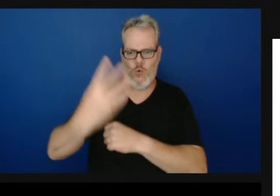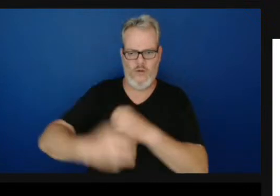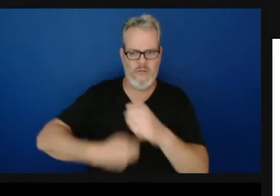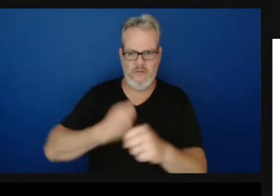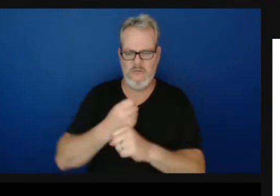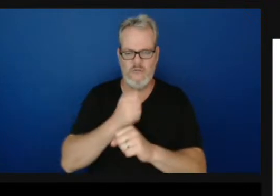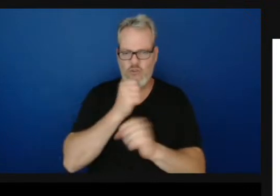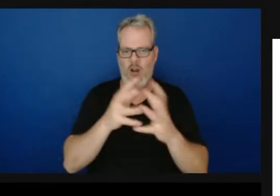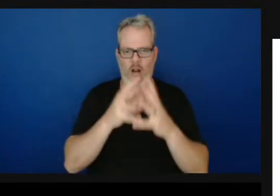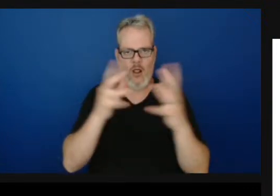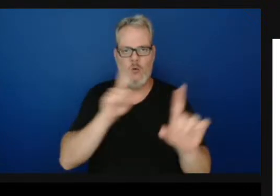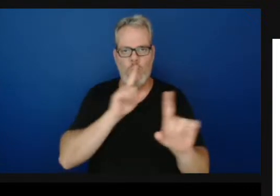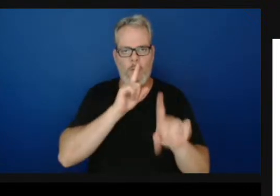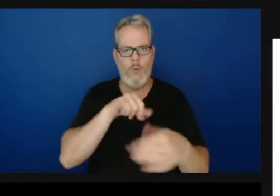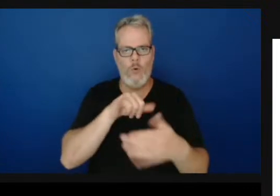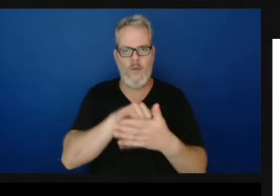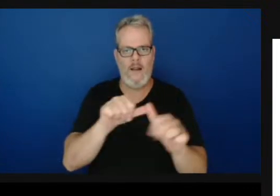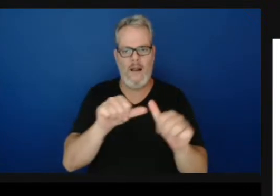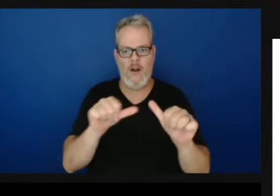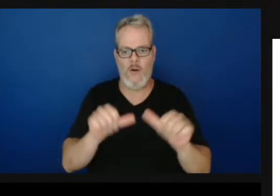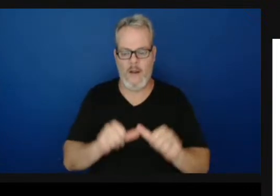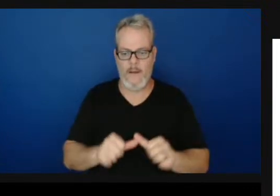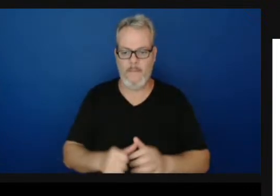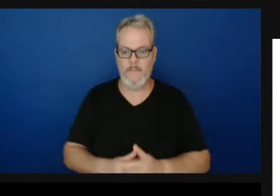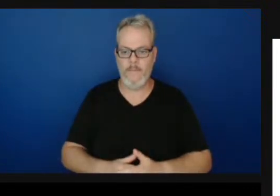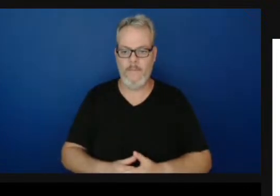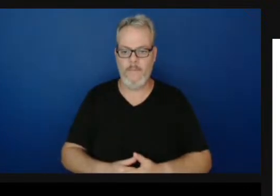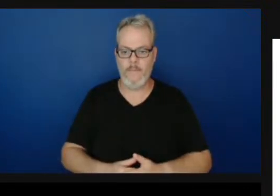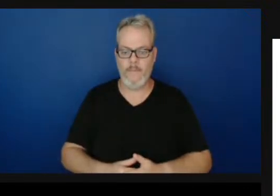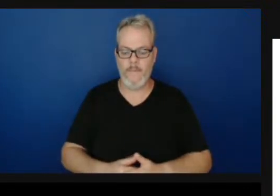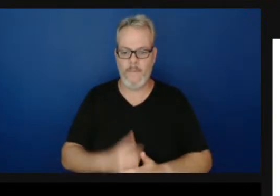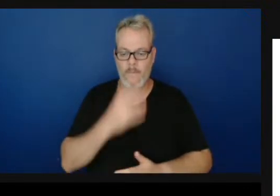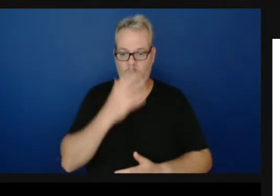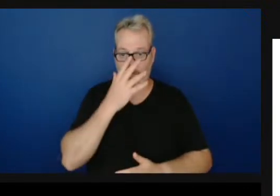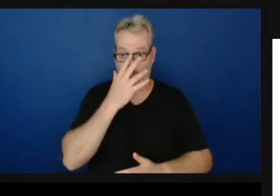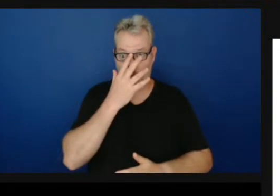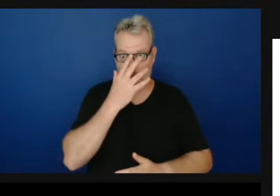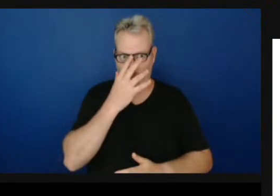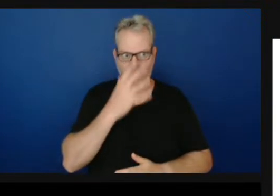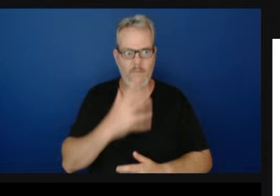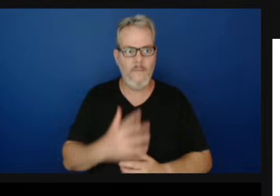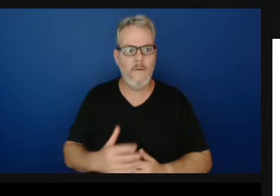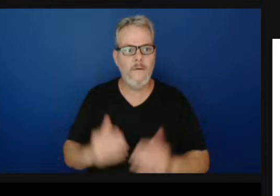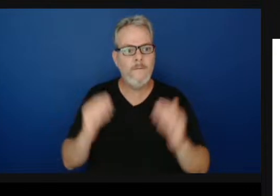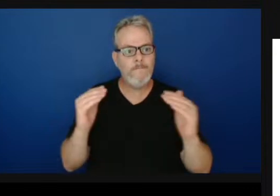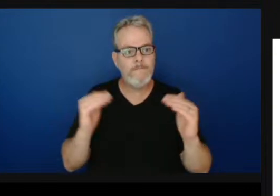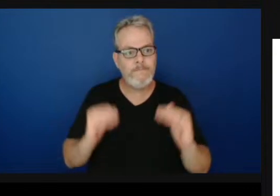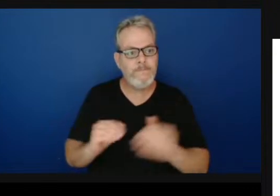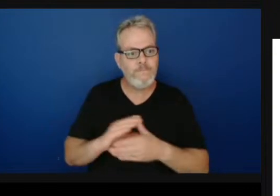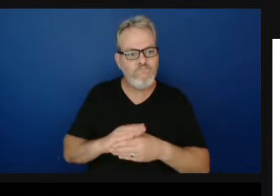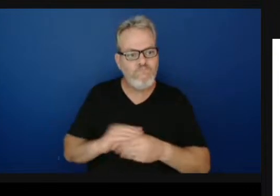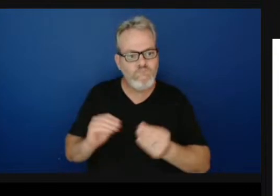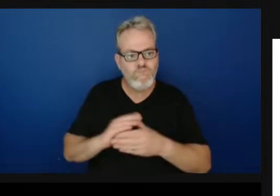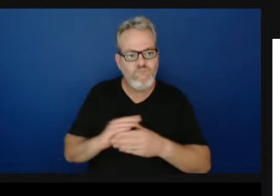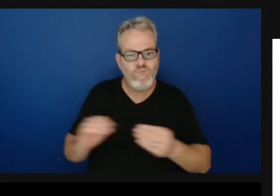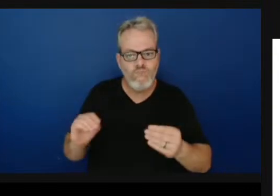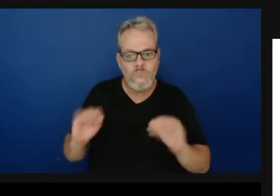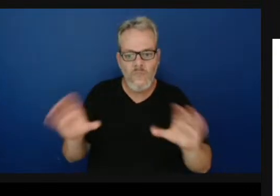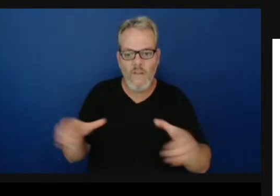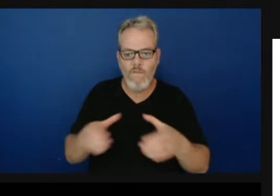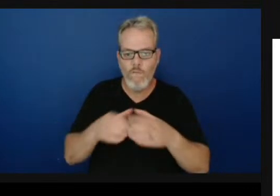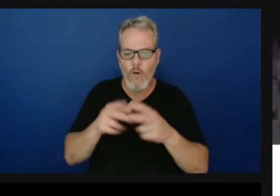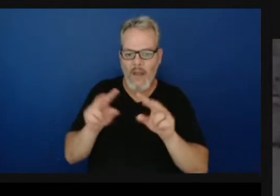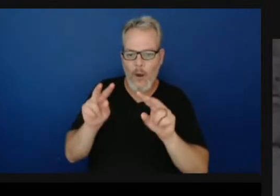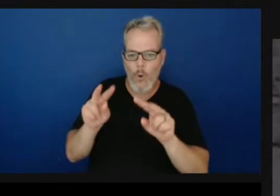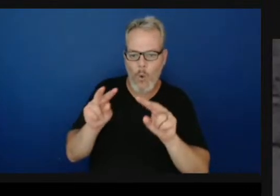Loa. We will then turn to our volcano watch for the week, which this week